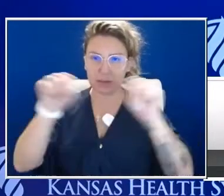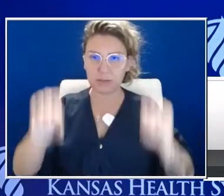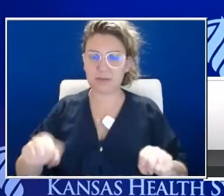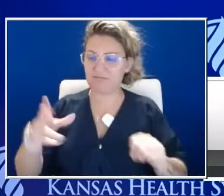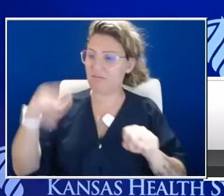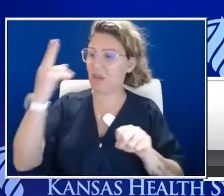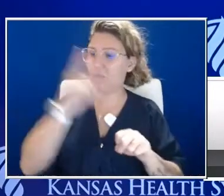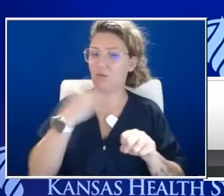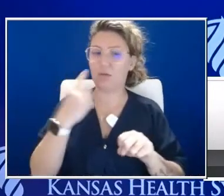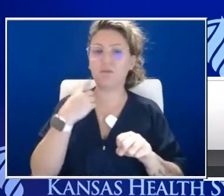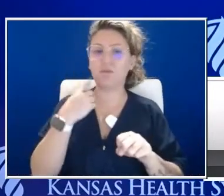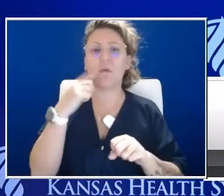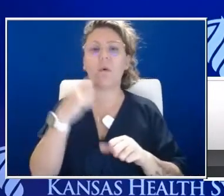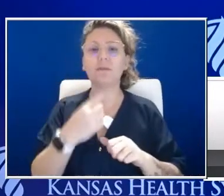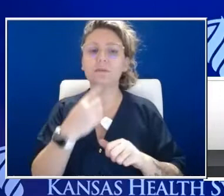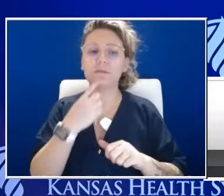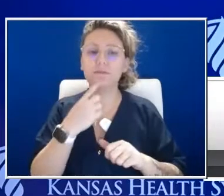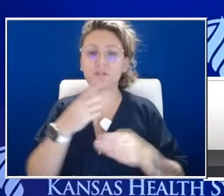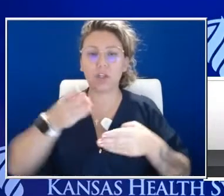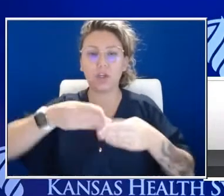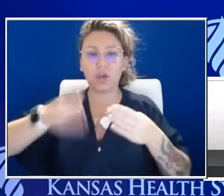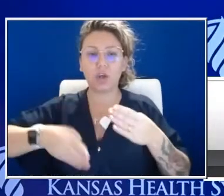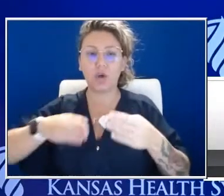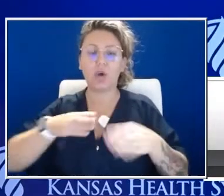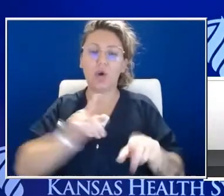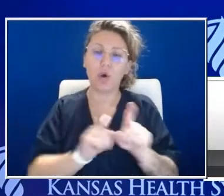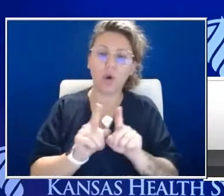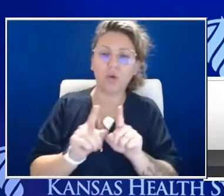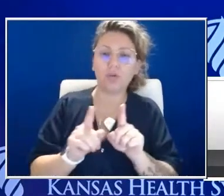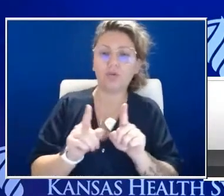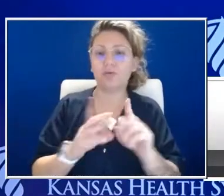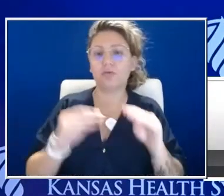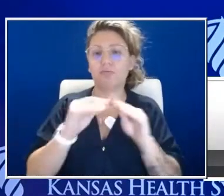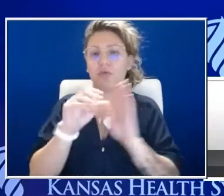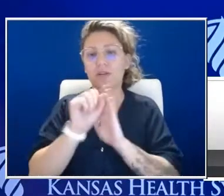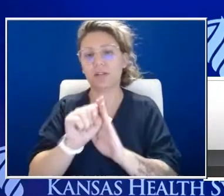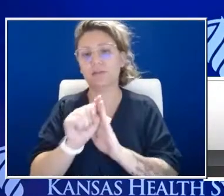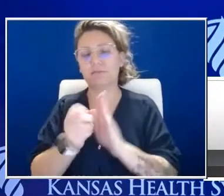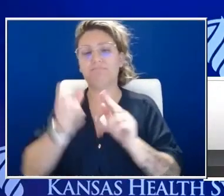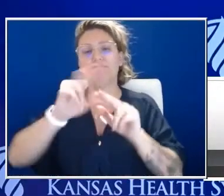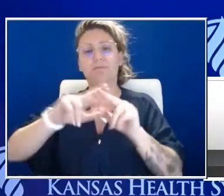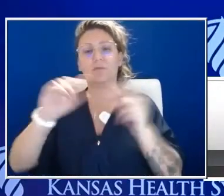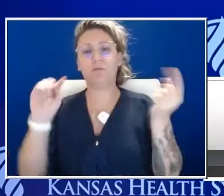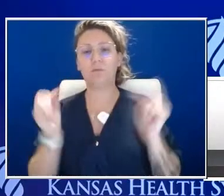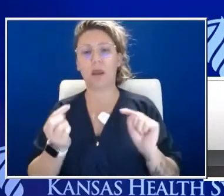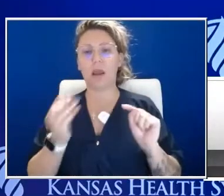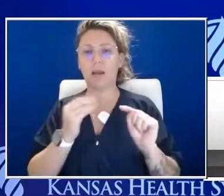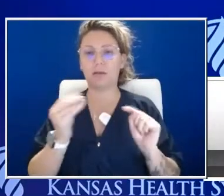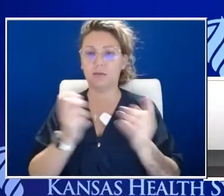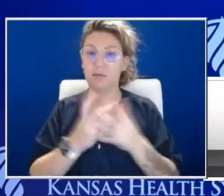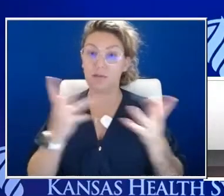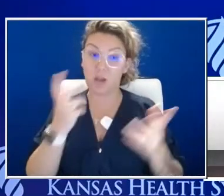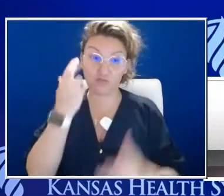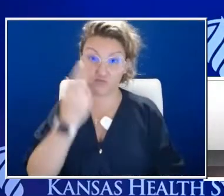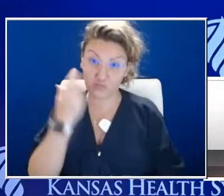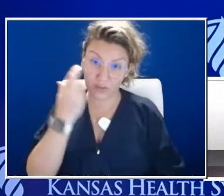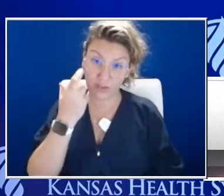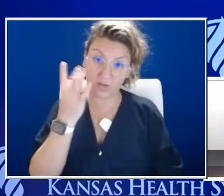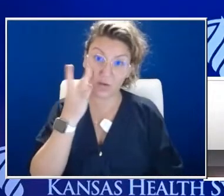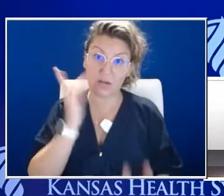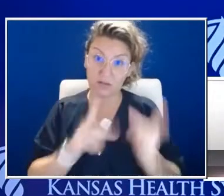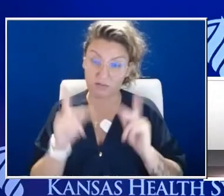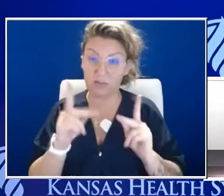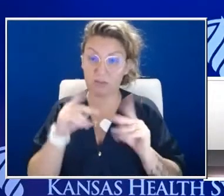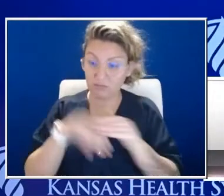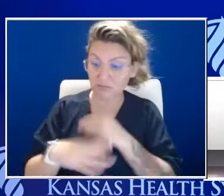They are also, having more symptoms such as increased pain, and that is really a lot of the reasons why people do come to the hospital,